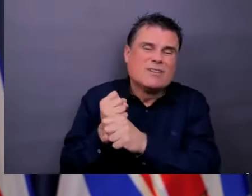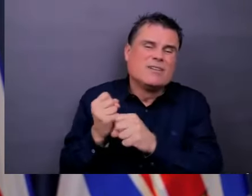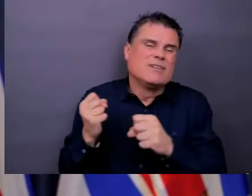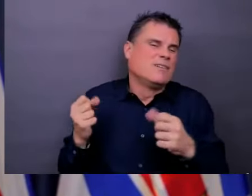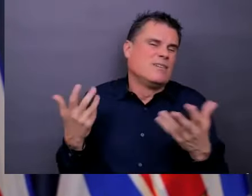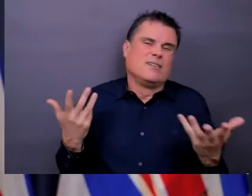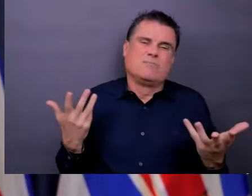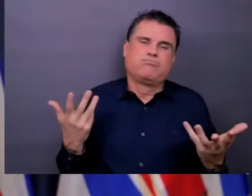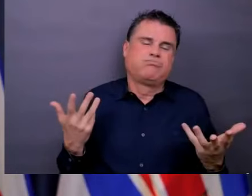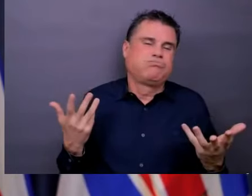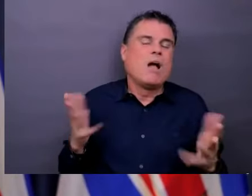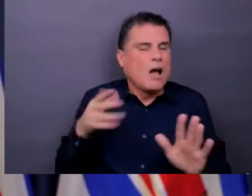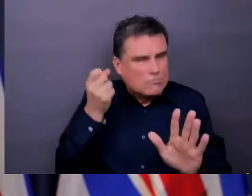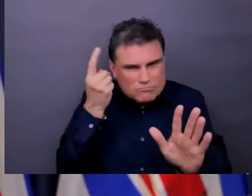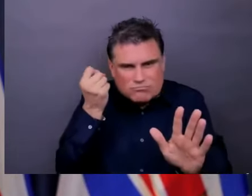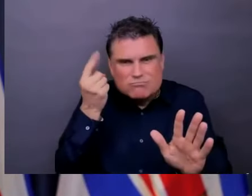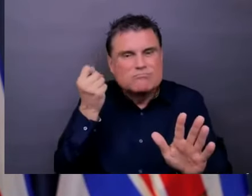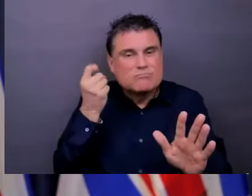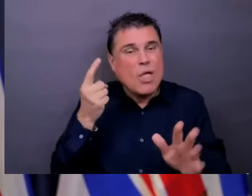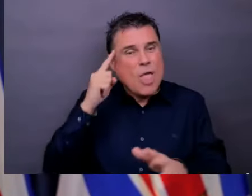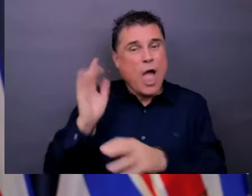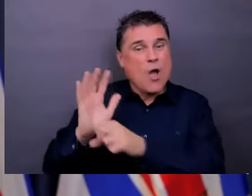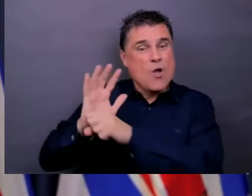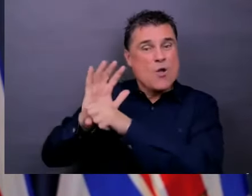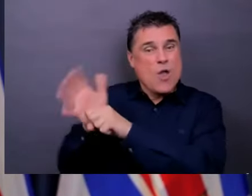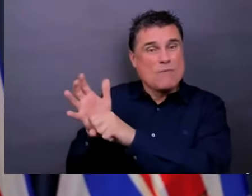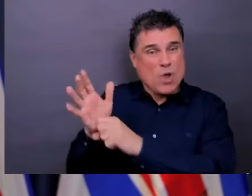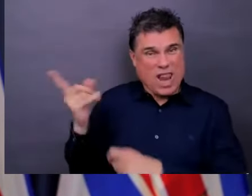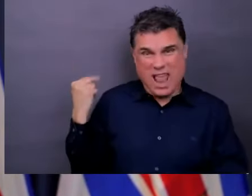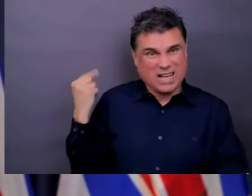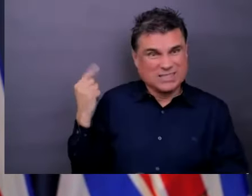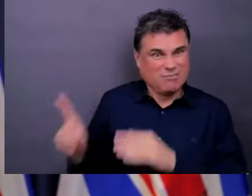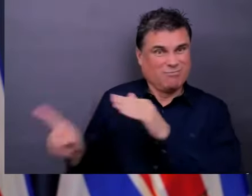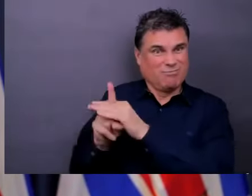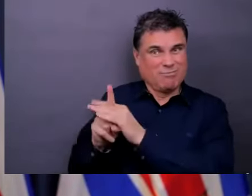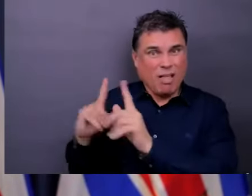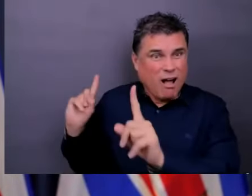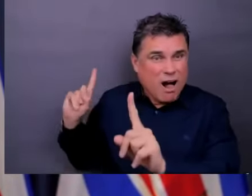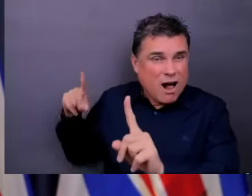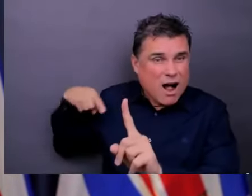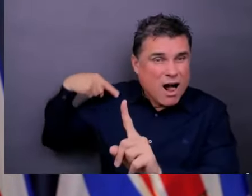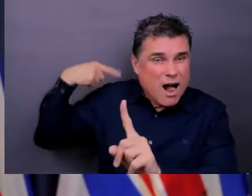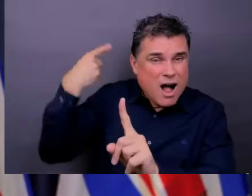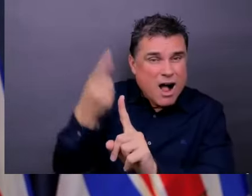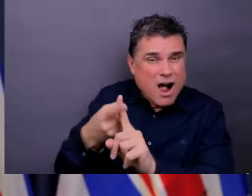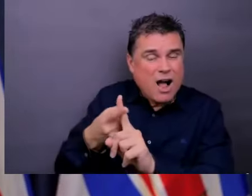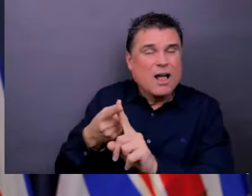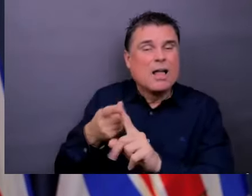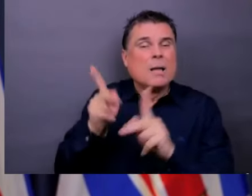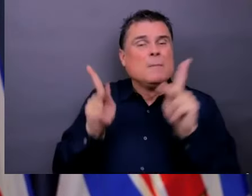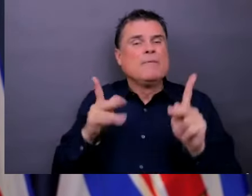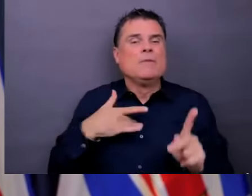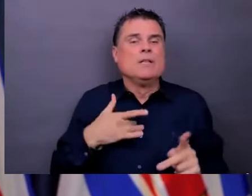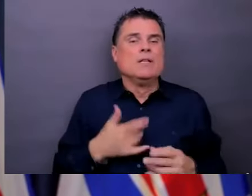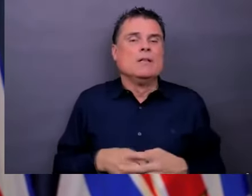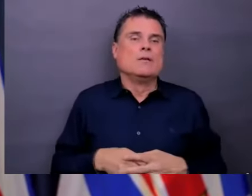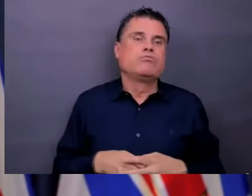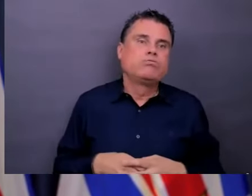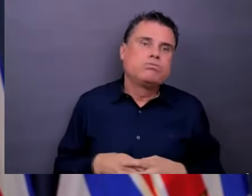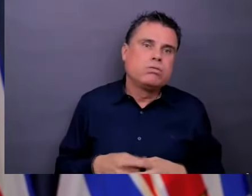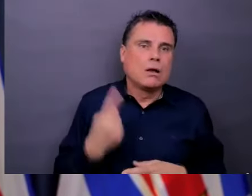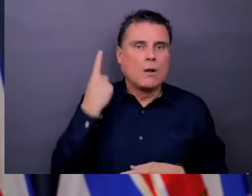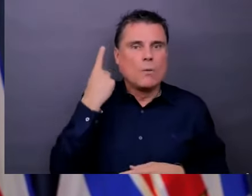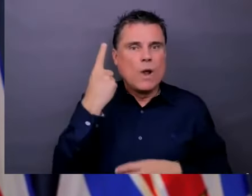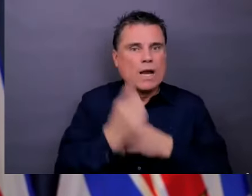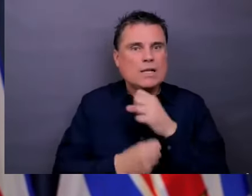here and everywhere in the month of February last year. But now is the time when all of us have to ensure that